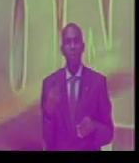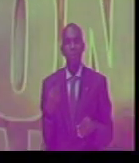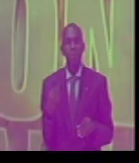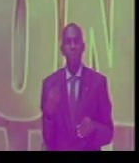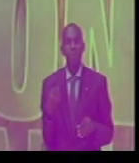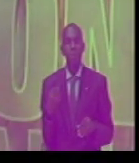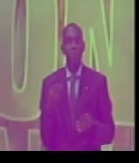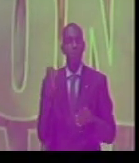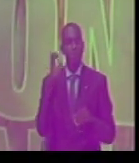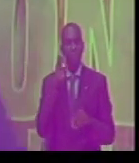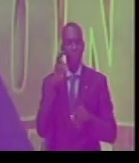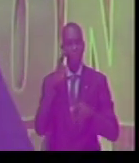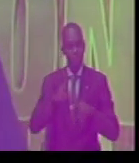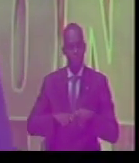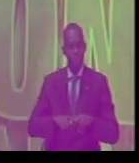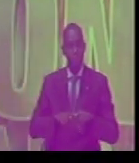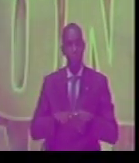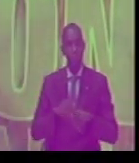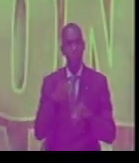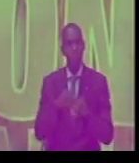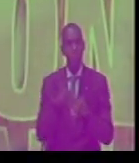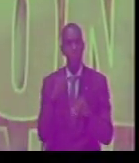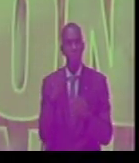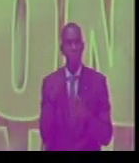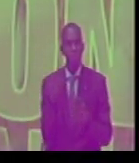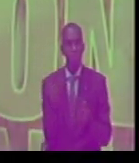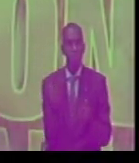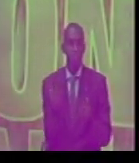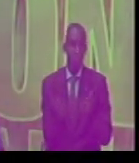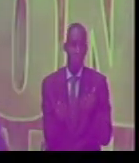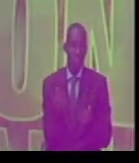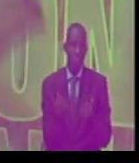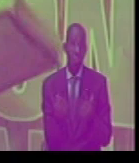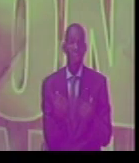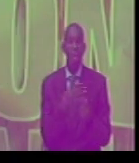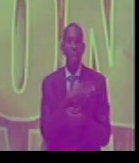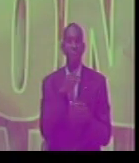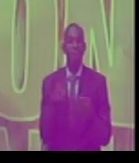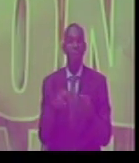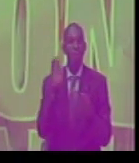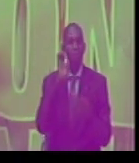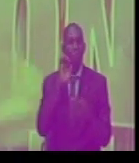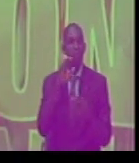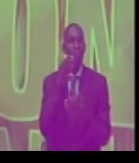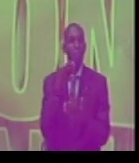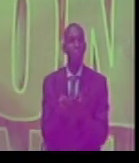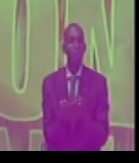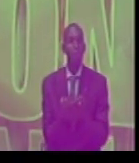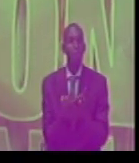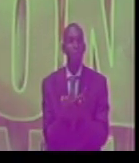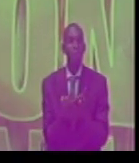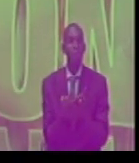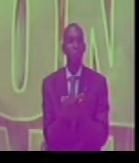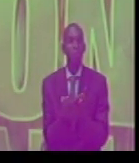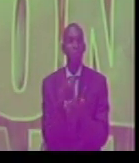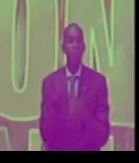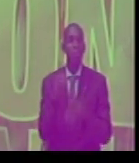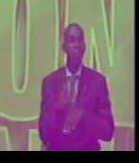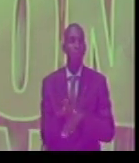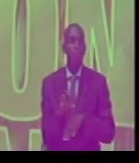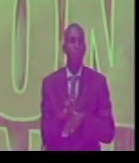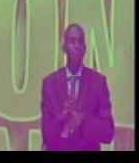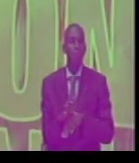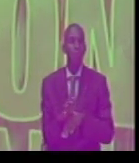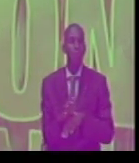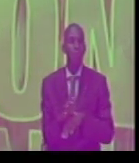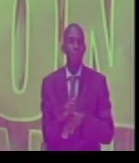to our car. I started inside and wear my goggle, this weather goggle. And when I reached for